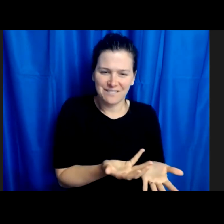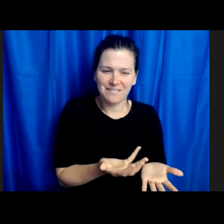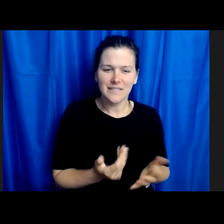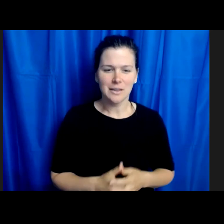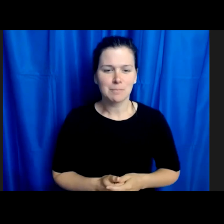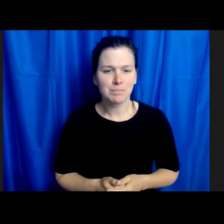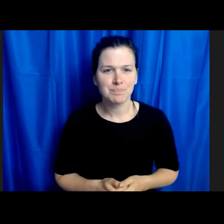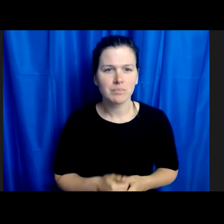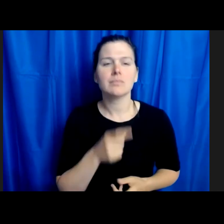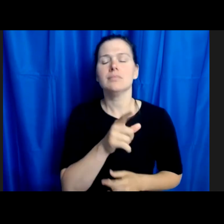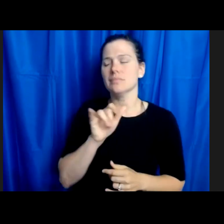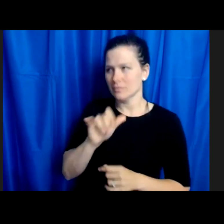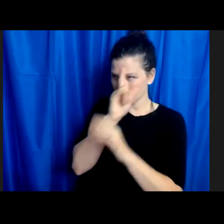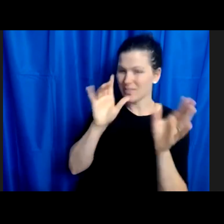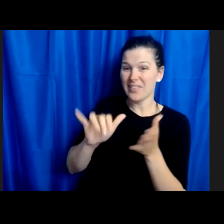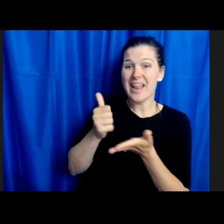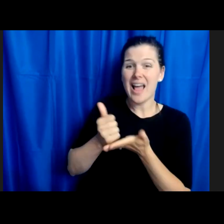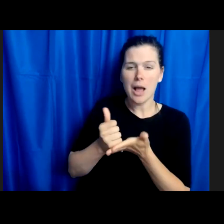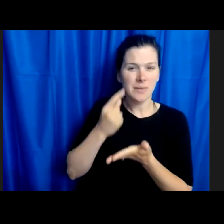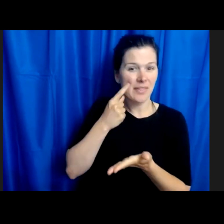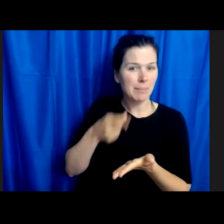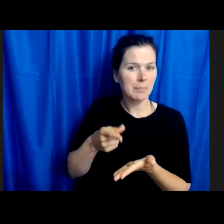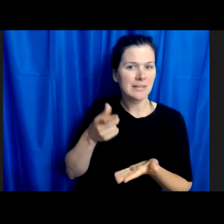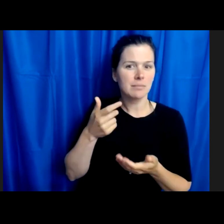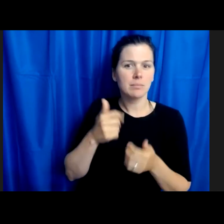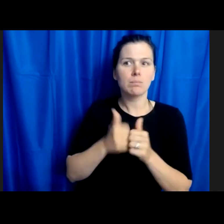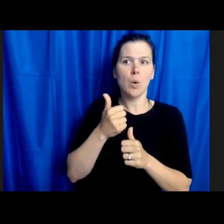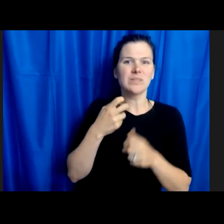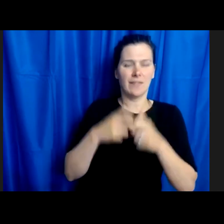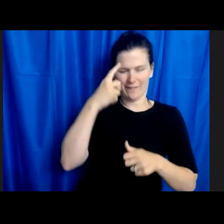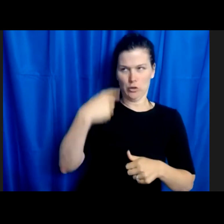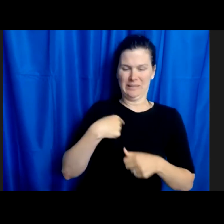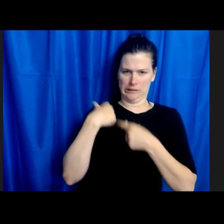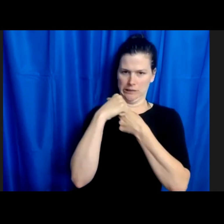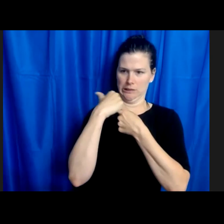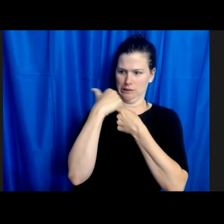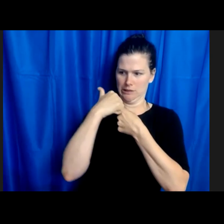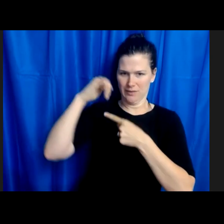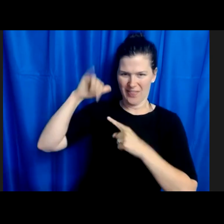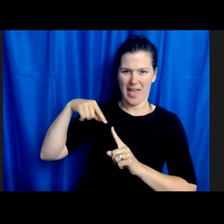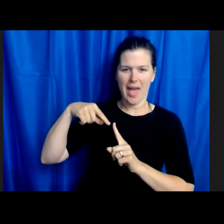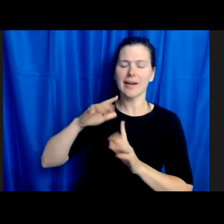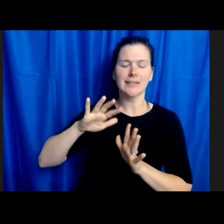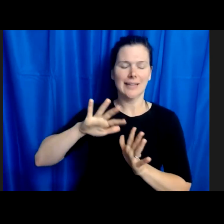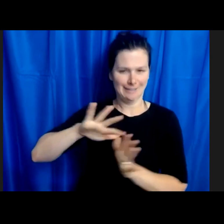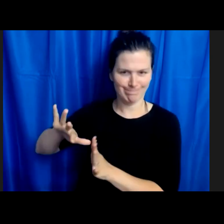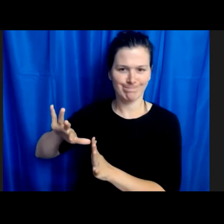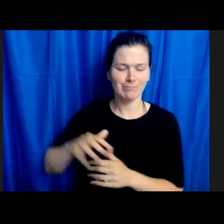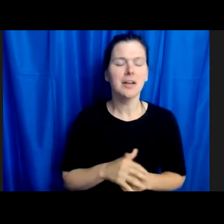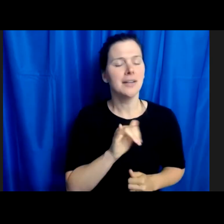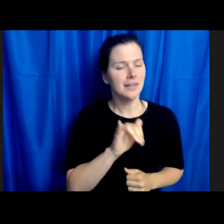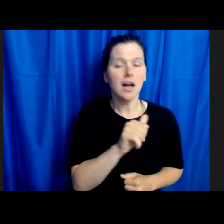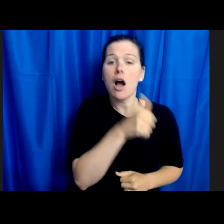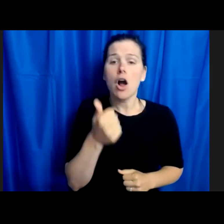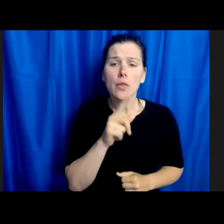Okay, So- that helps. So I think that would be the most difficult thing for me. It is for a lot of people. Okay, we do have another question that says, how